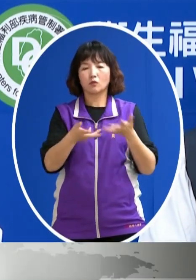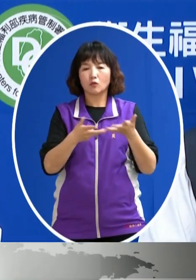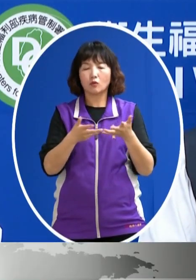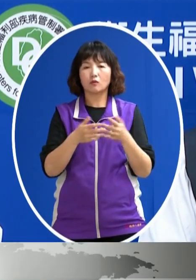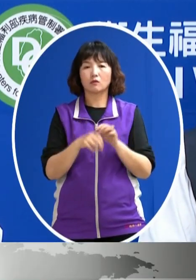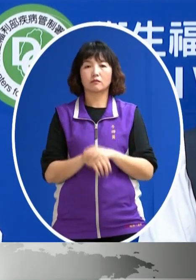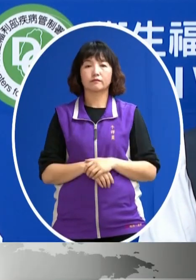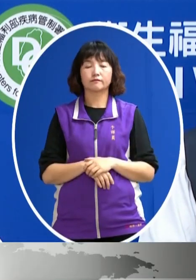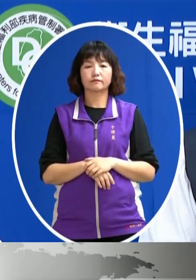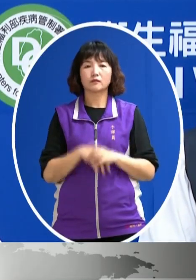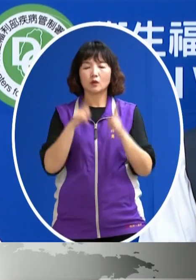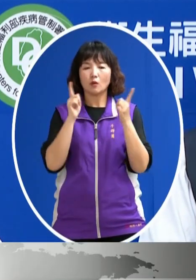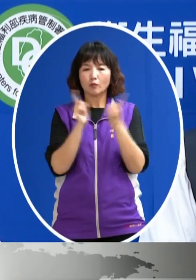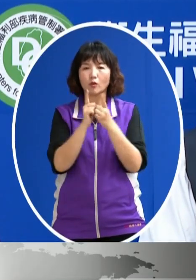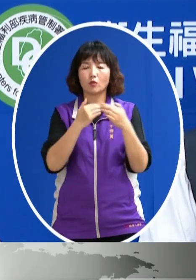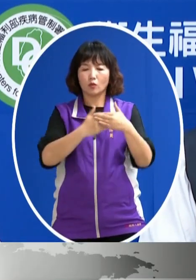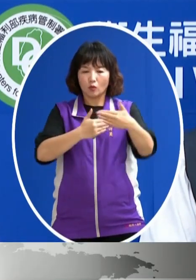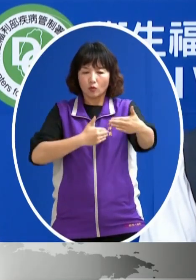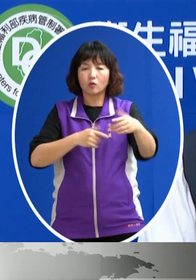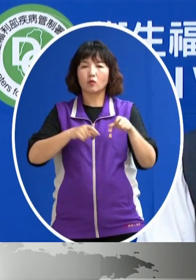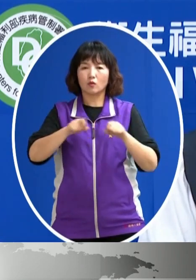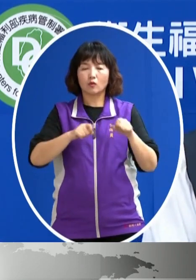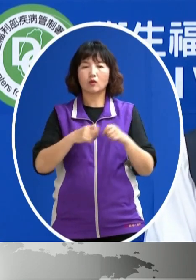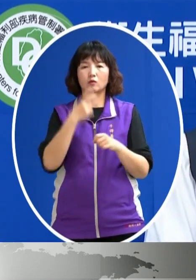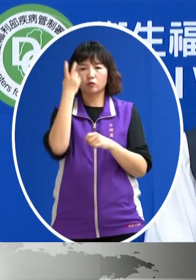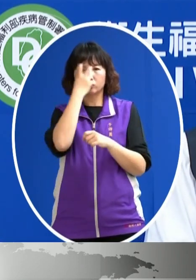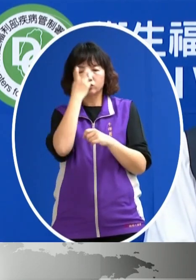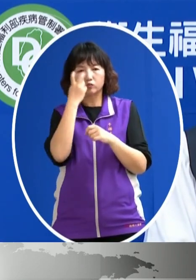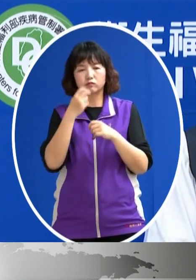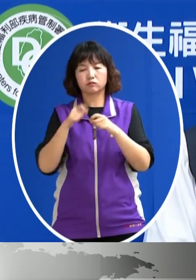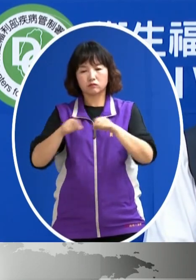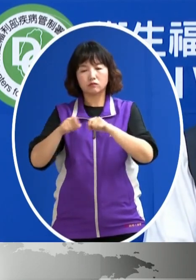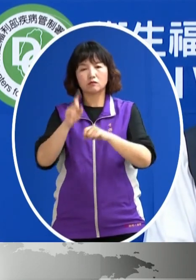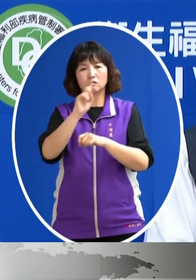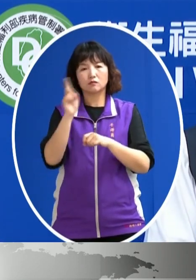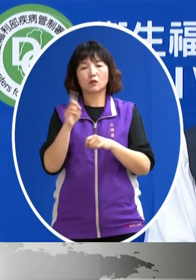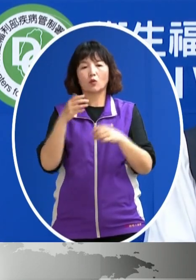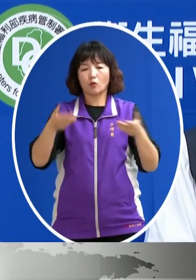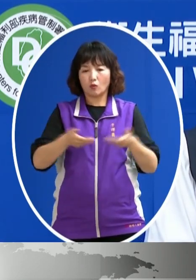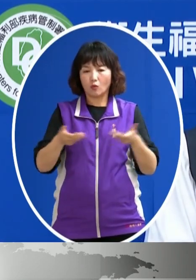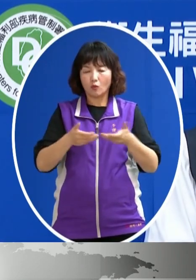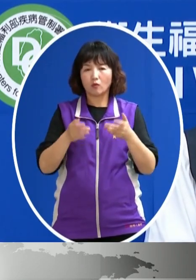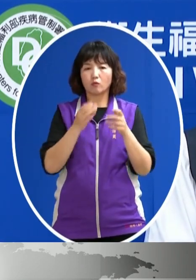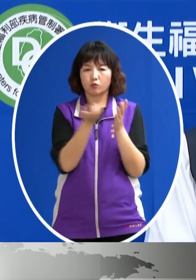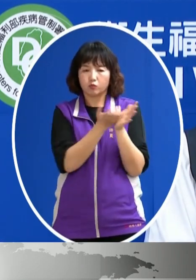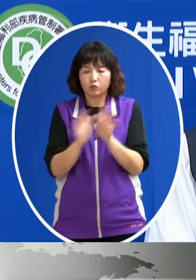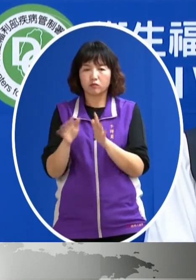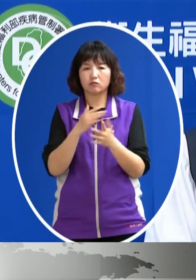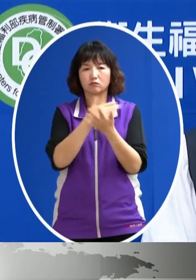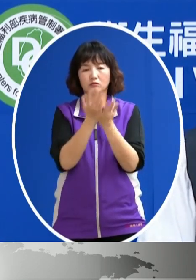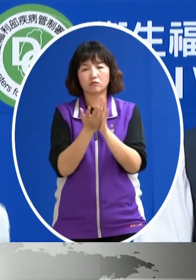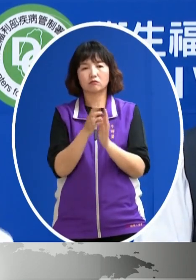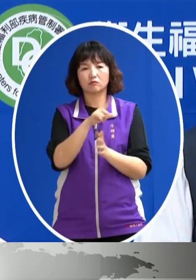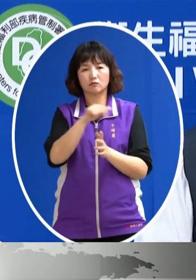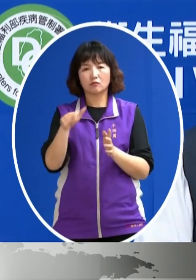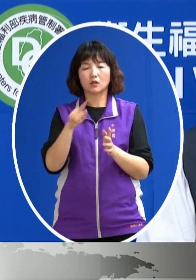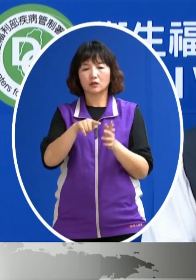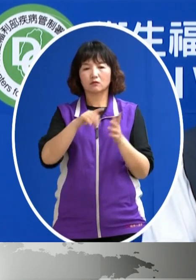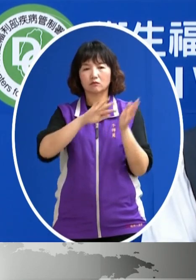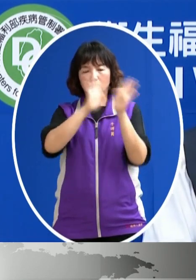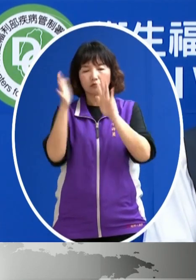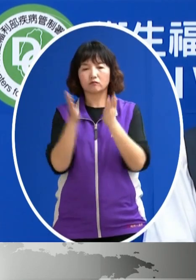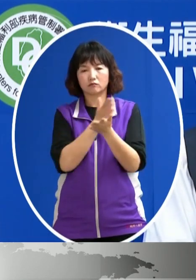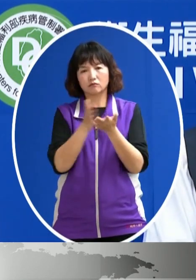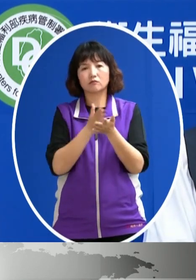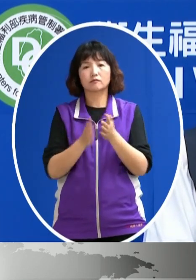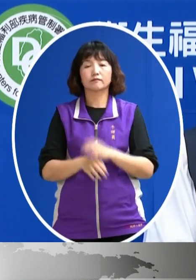Basically, this index is just looking at the epidemic response measures, isolation strategies, surveillance strategies, and the preparation of medical capacity.